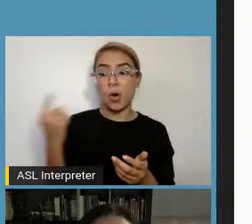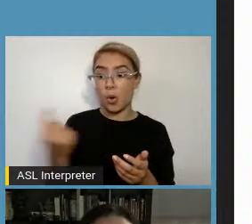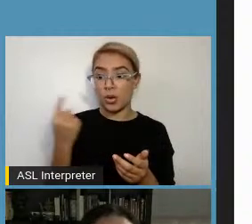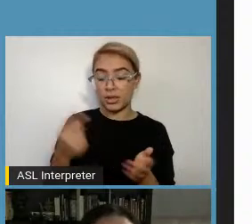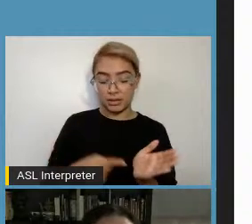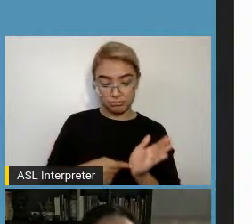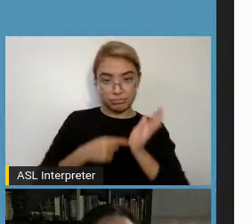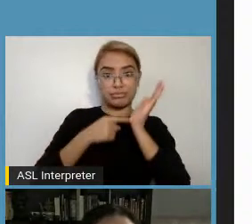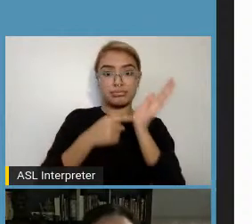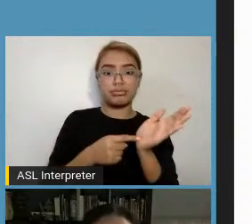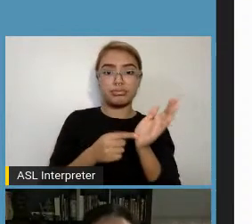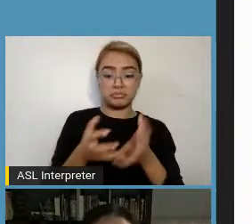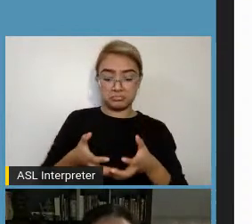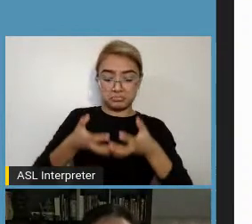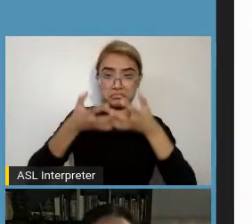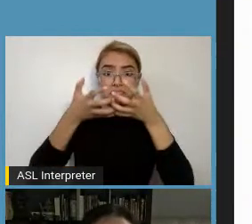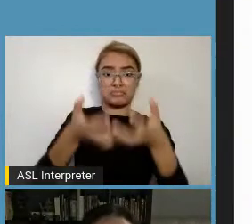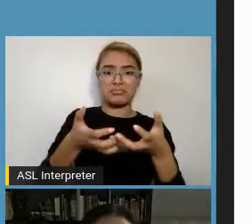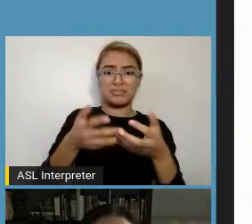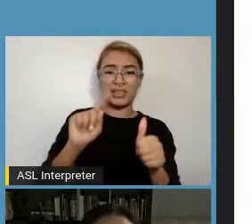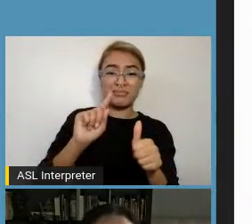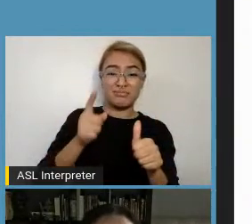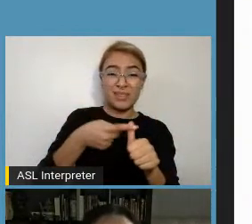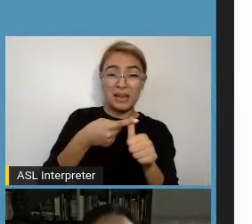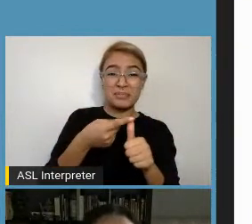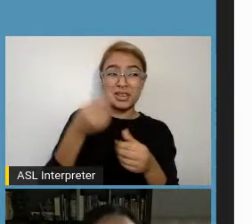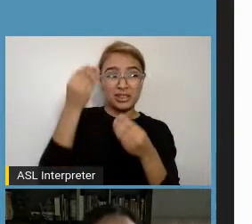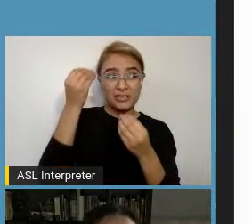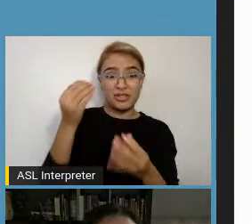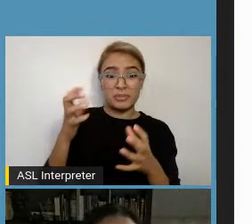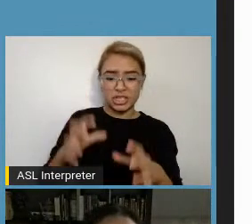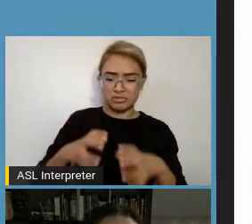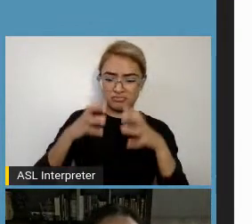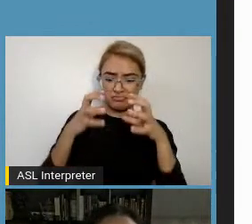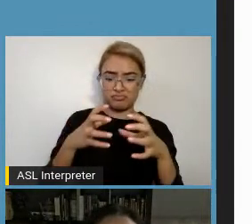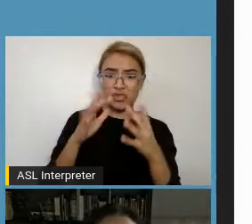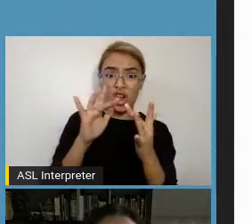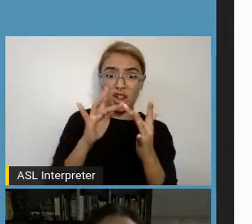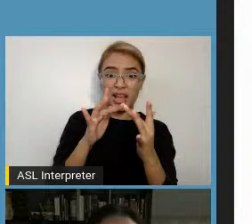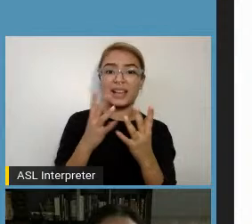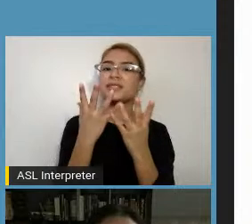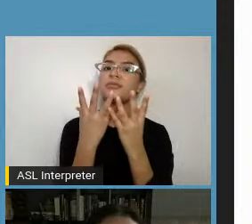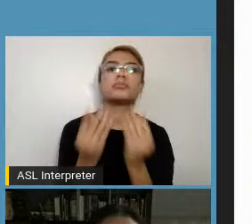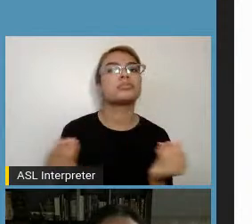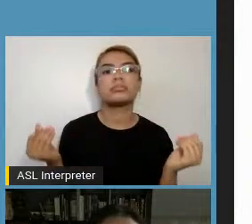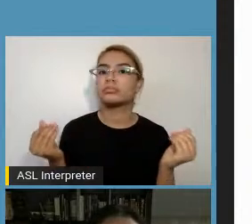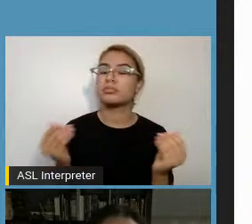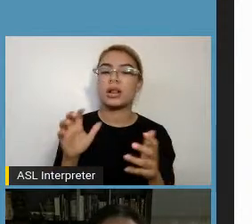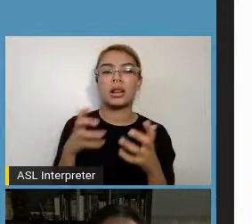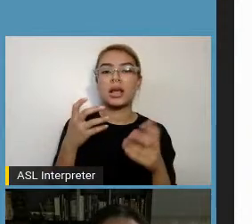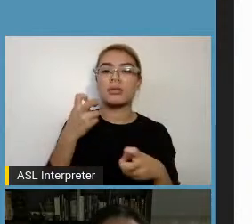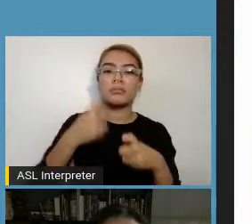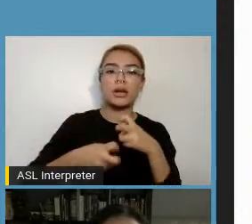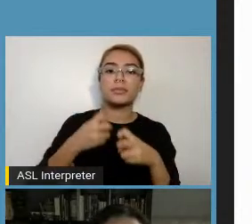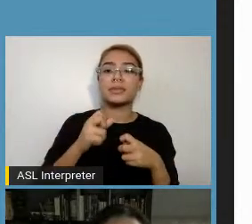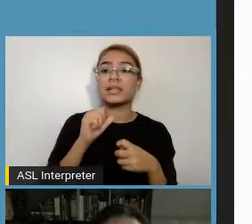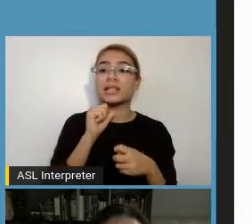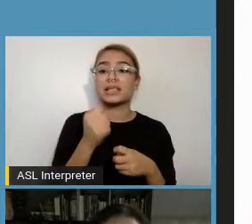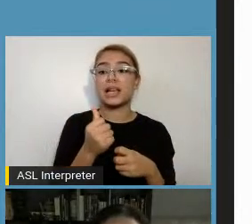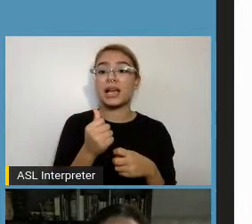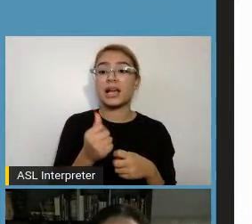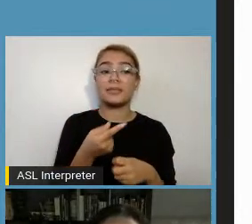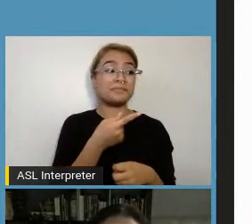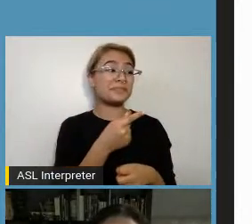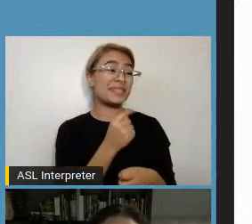the primary sources online just actually solves a lot of problems, because then it's just not hearsay or he said,